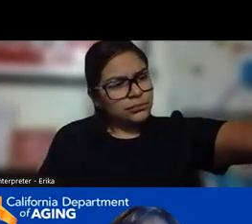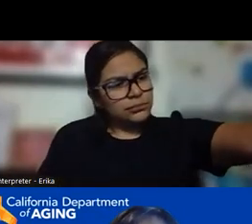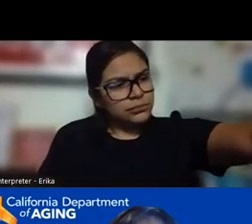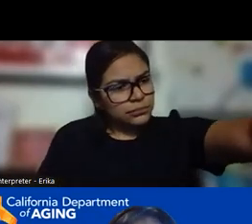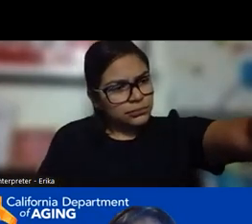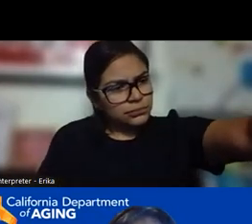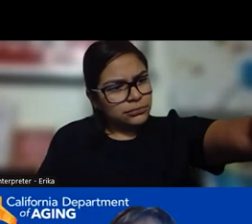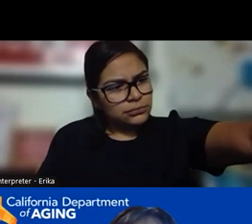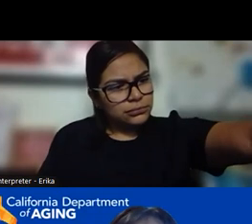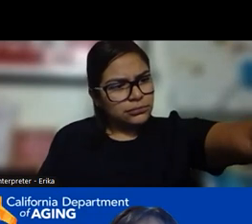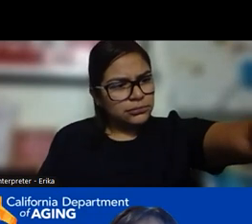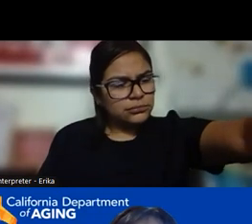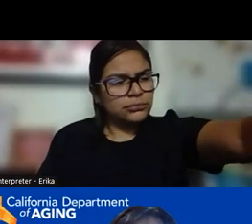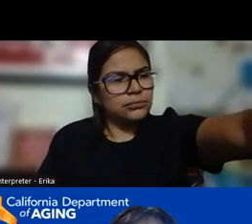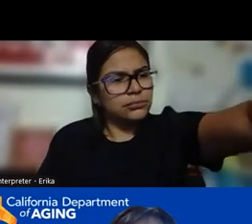Thank you so much.